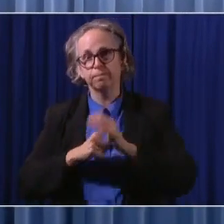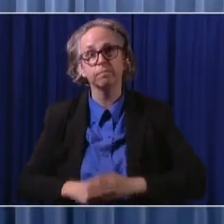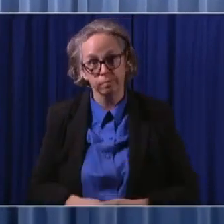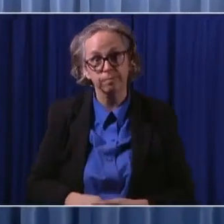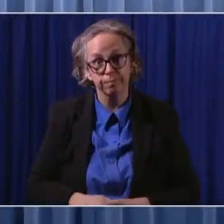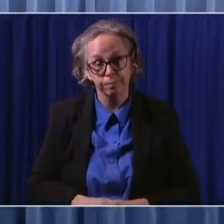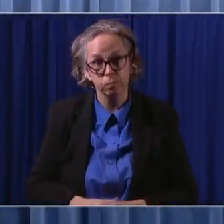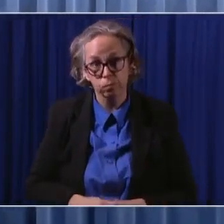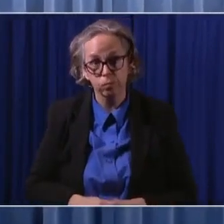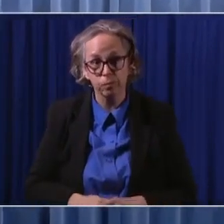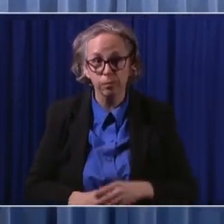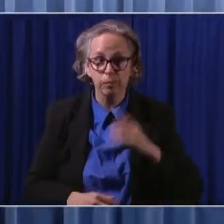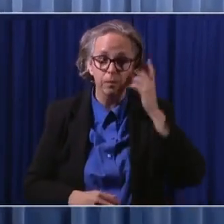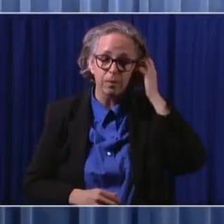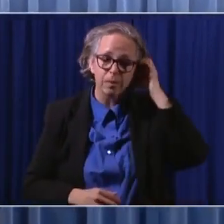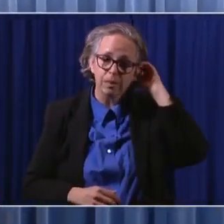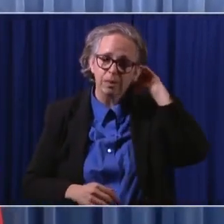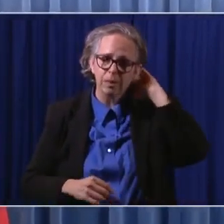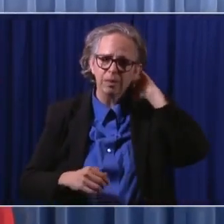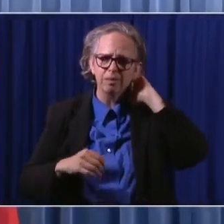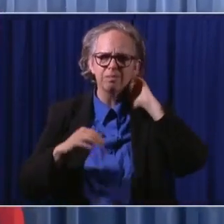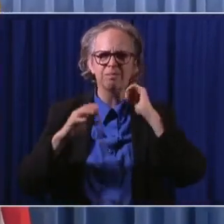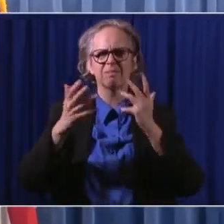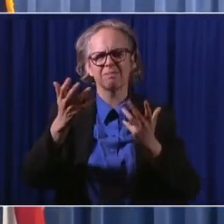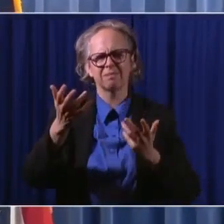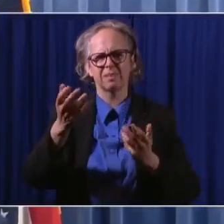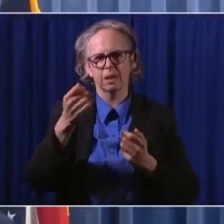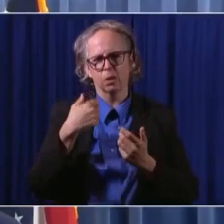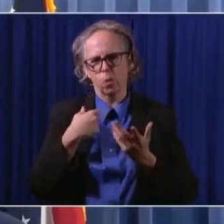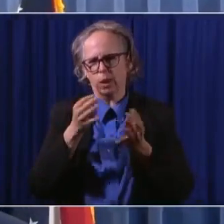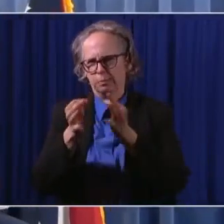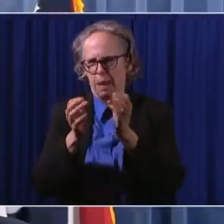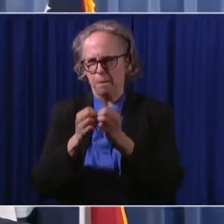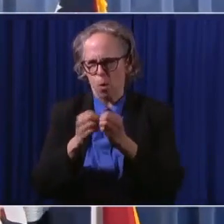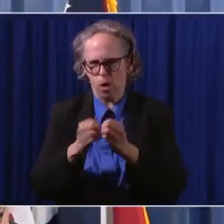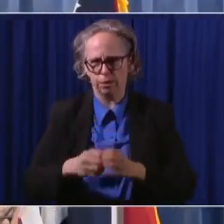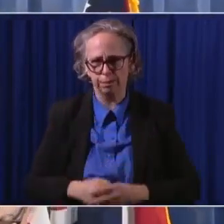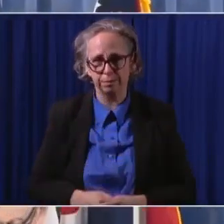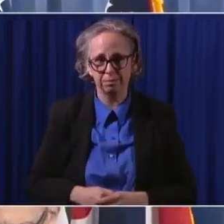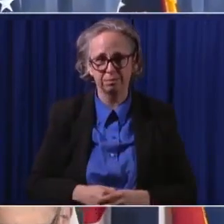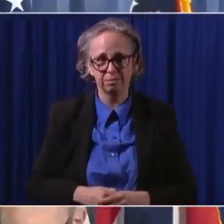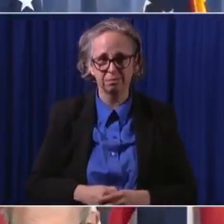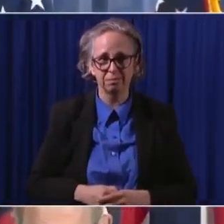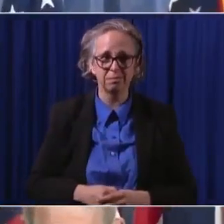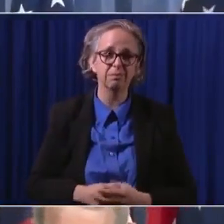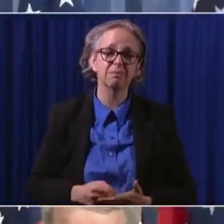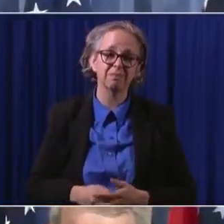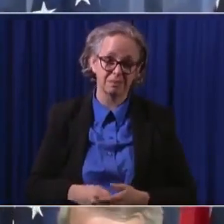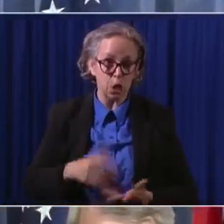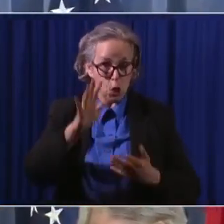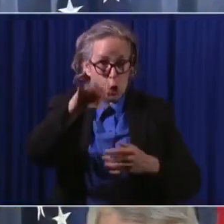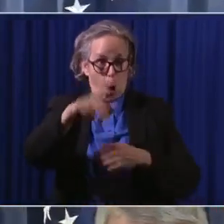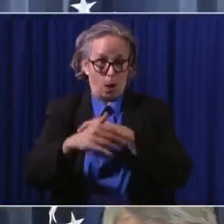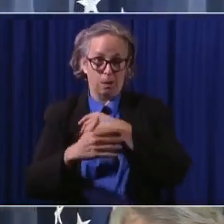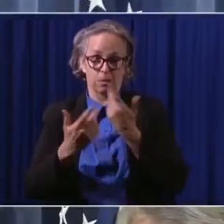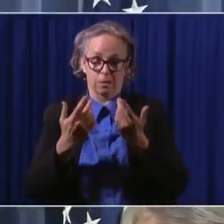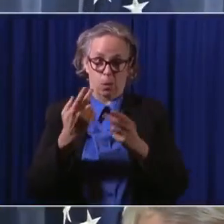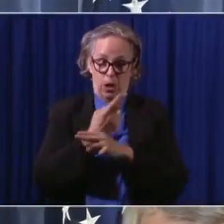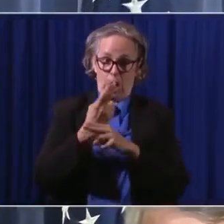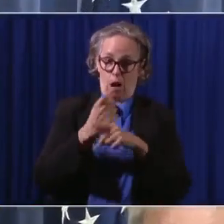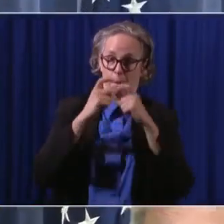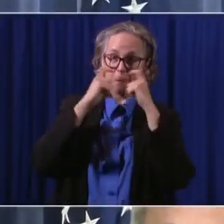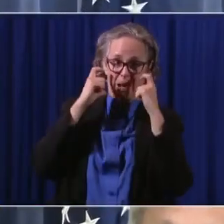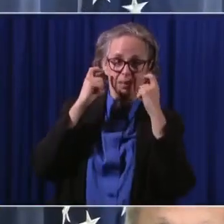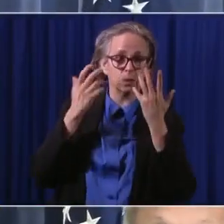of this. In these red counties, people will need to wear a mask in the following circumstances: when they're in any